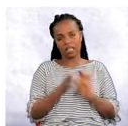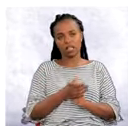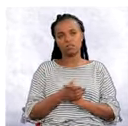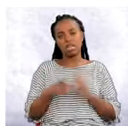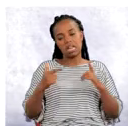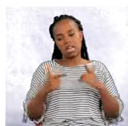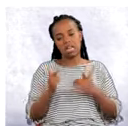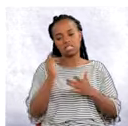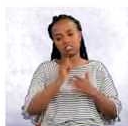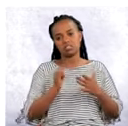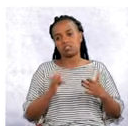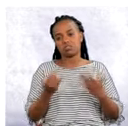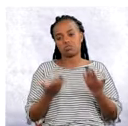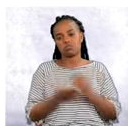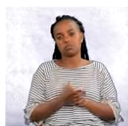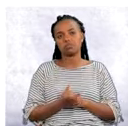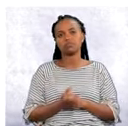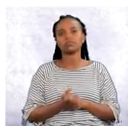sketch roughly.